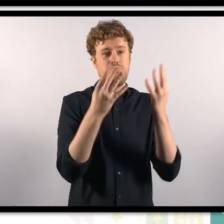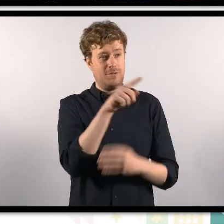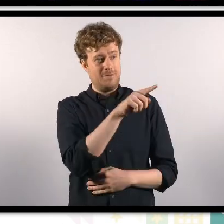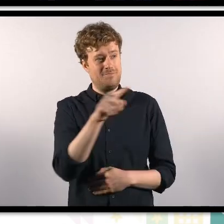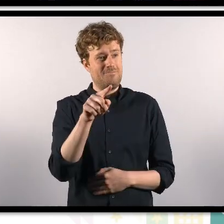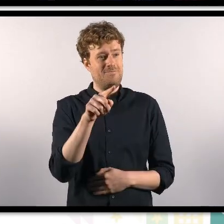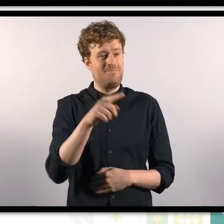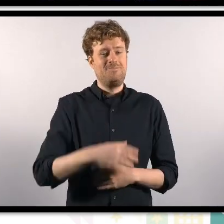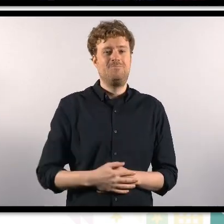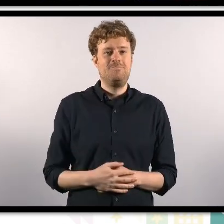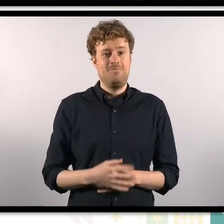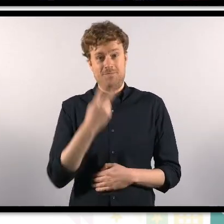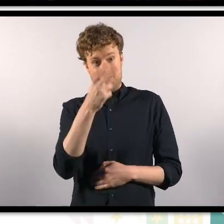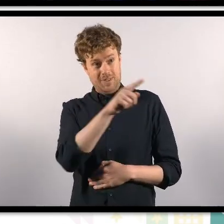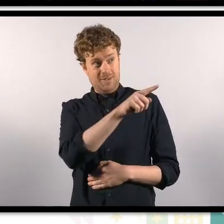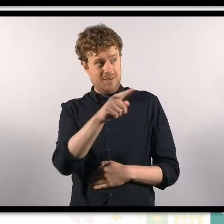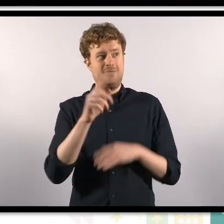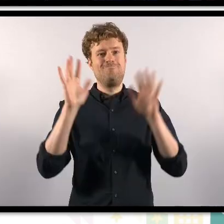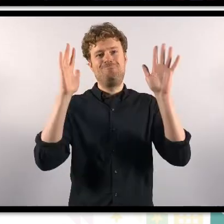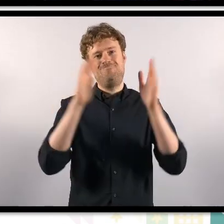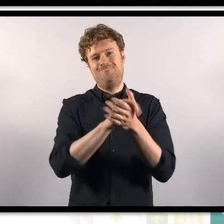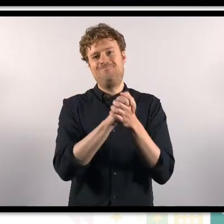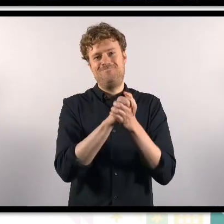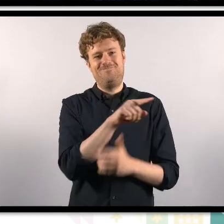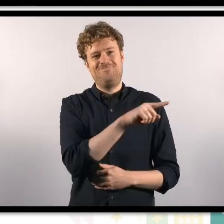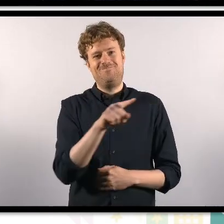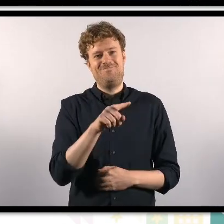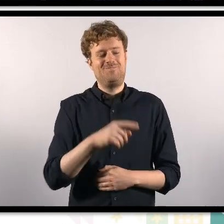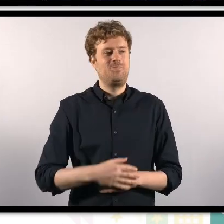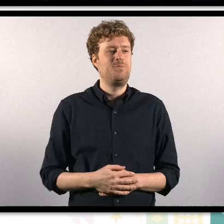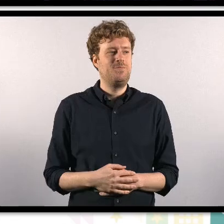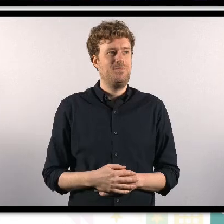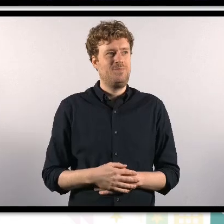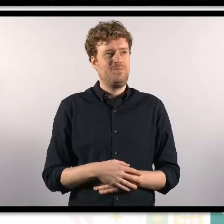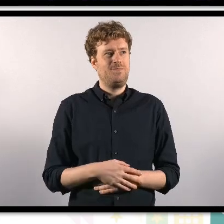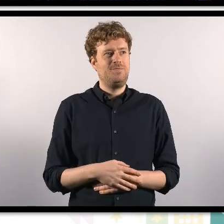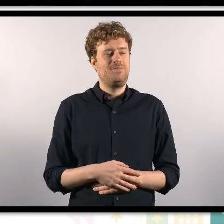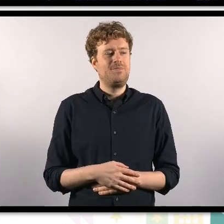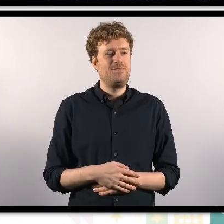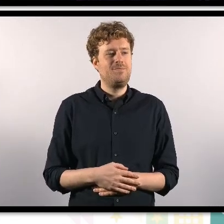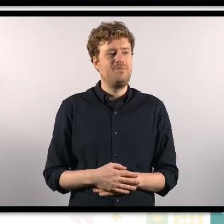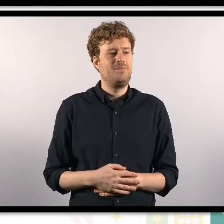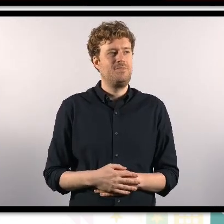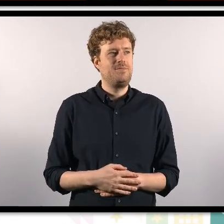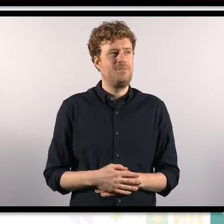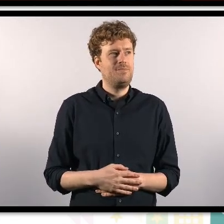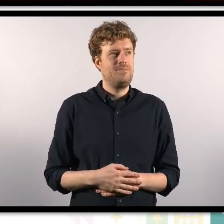do, and I'm very happy to have you here. So thank you. Like your